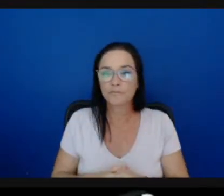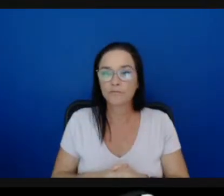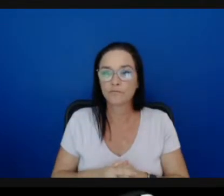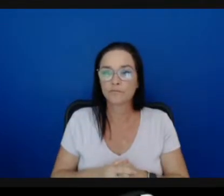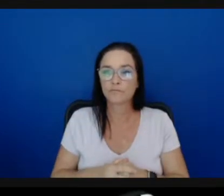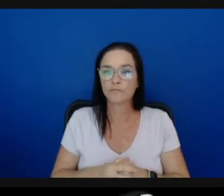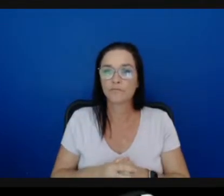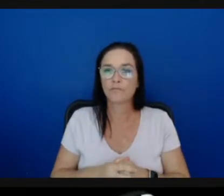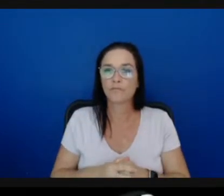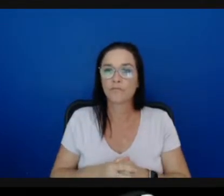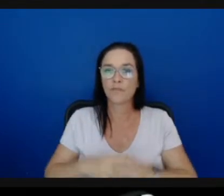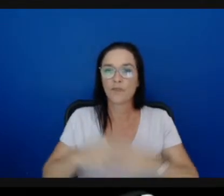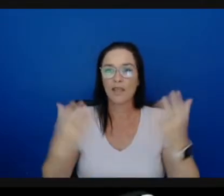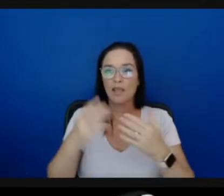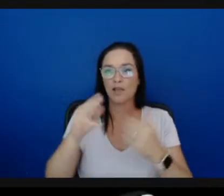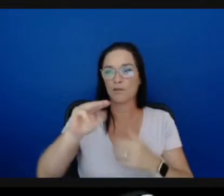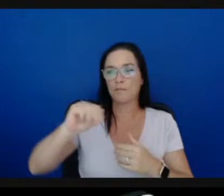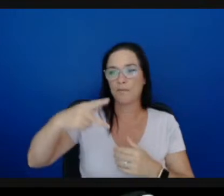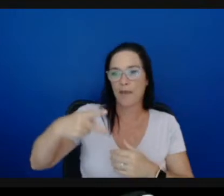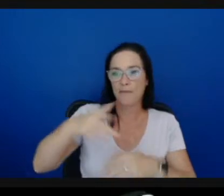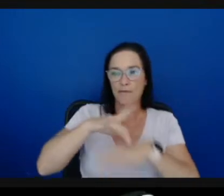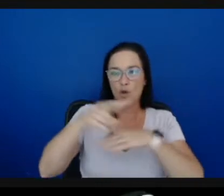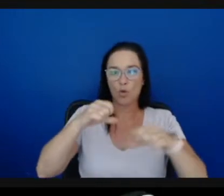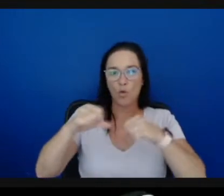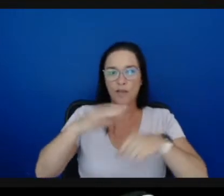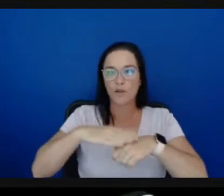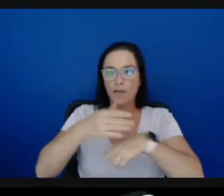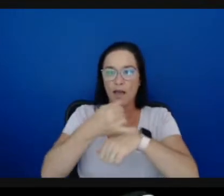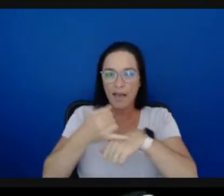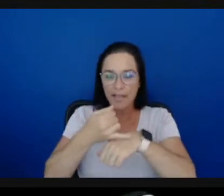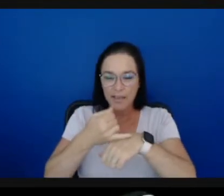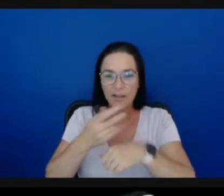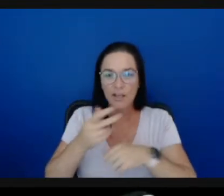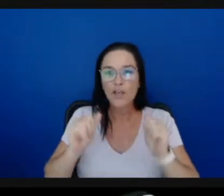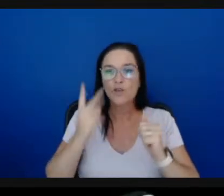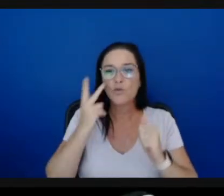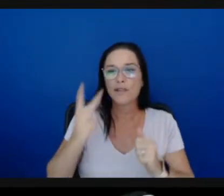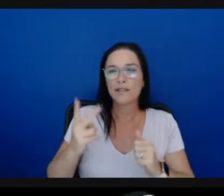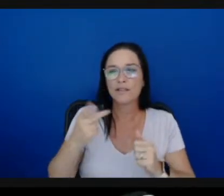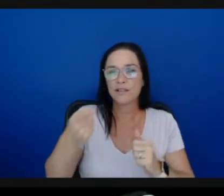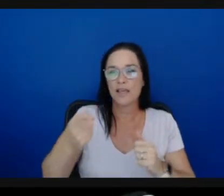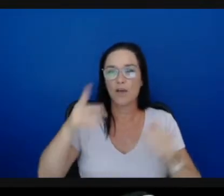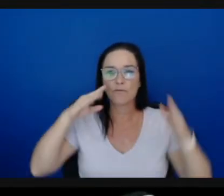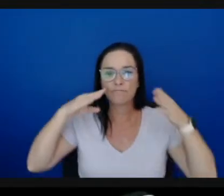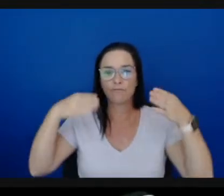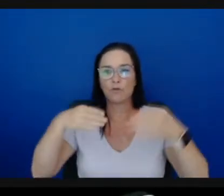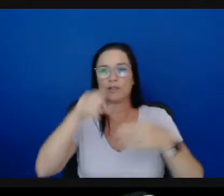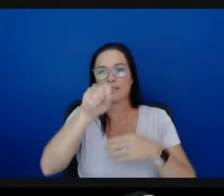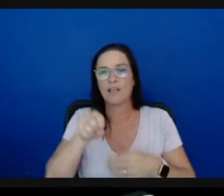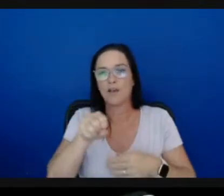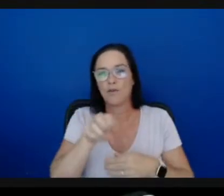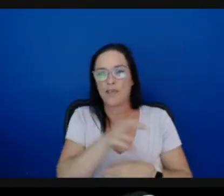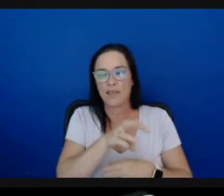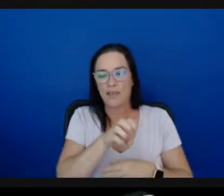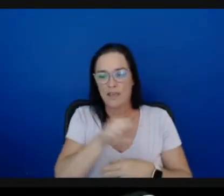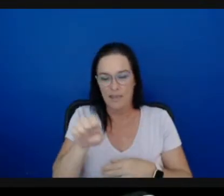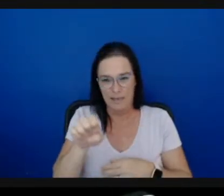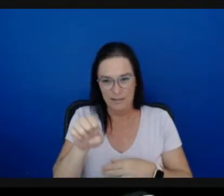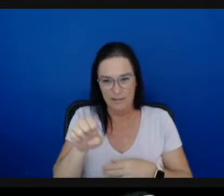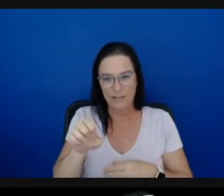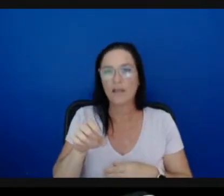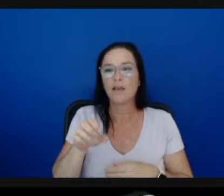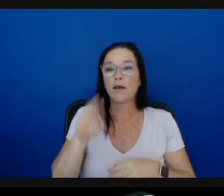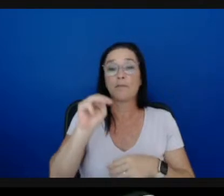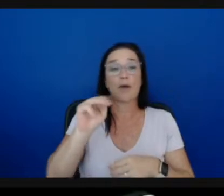And here is a map of earthquakes on the island. And you see, as usual, our concentration is here in the southeast. Mauna Loa is quite